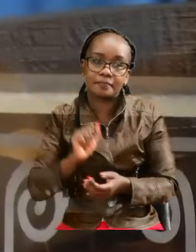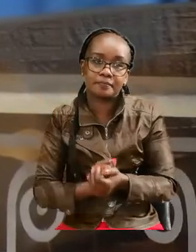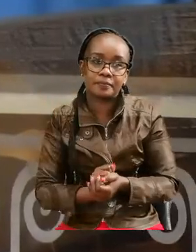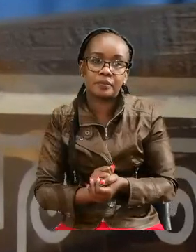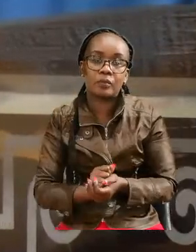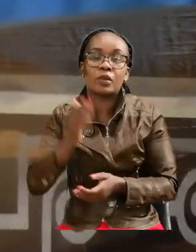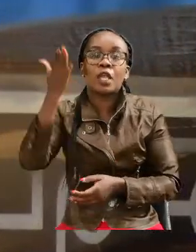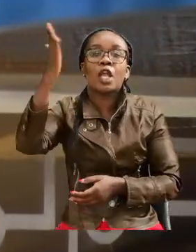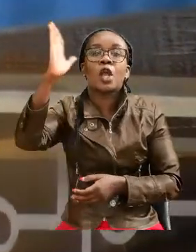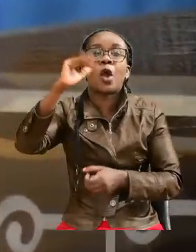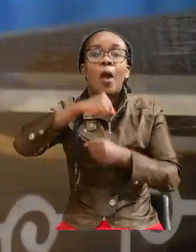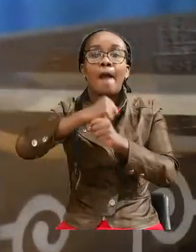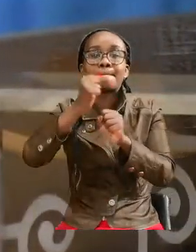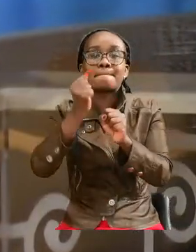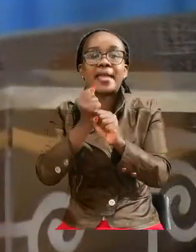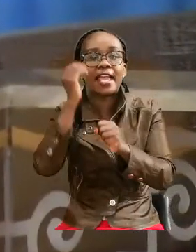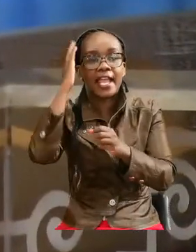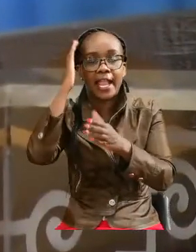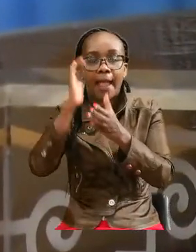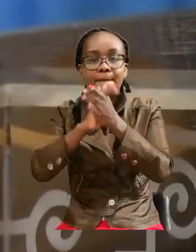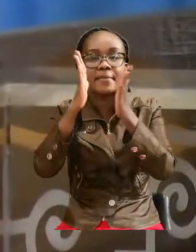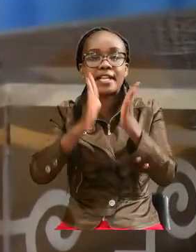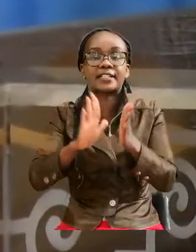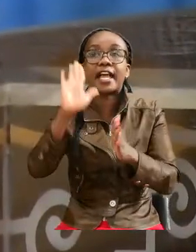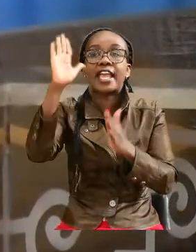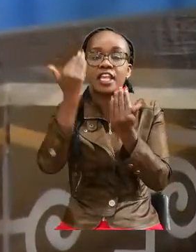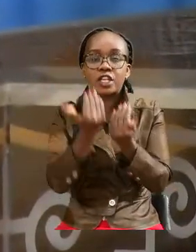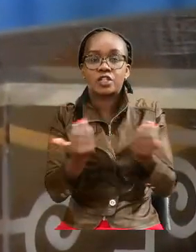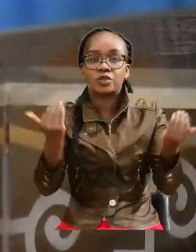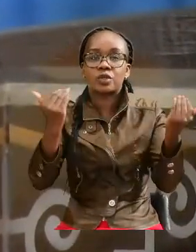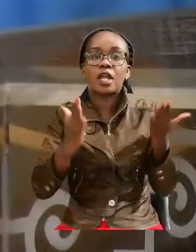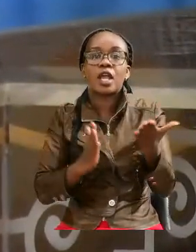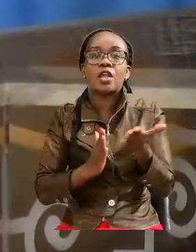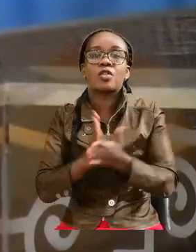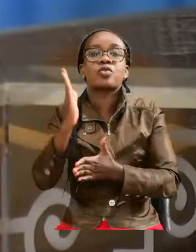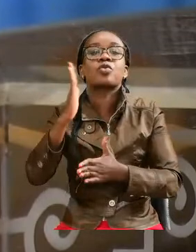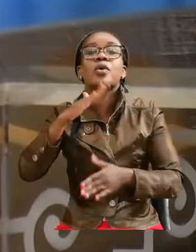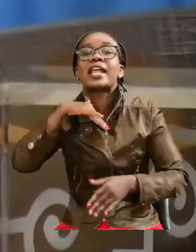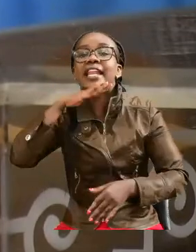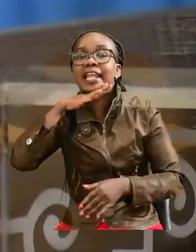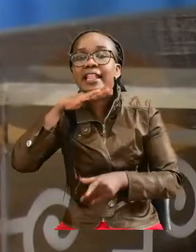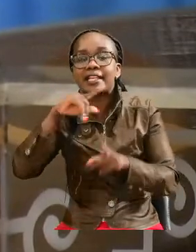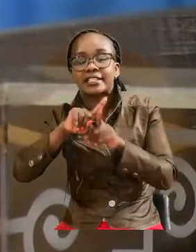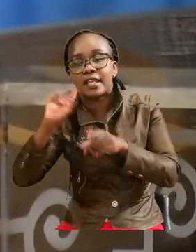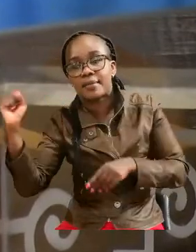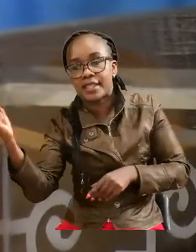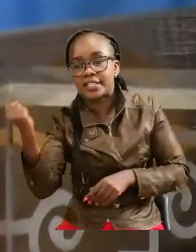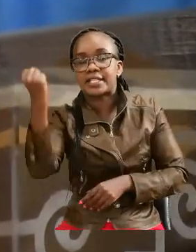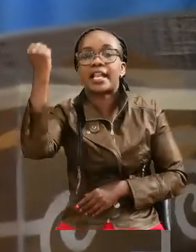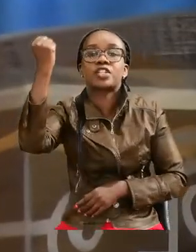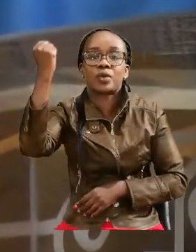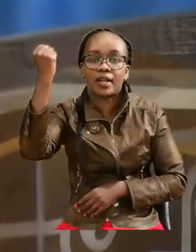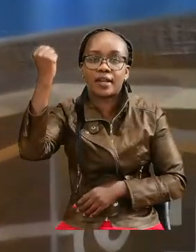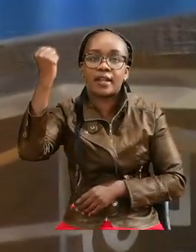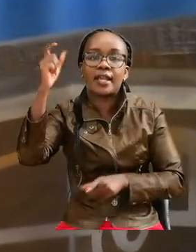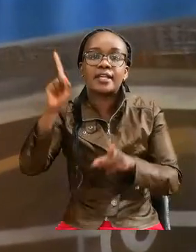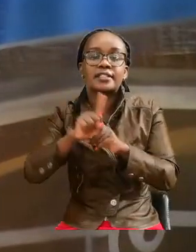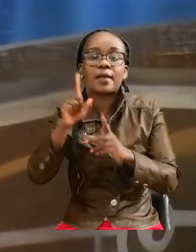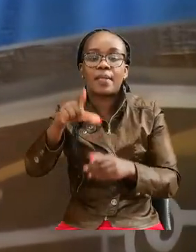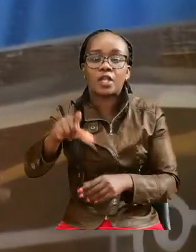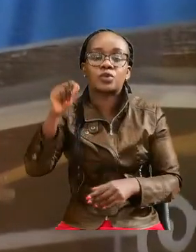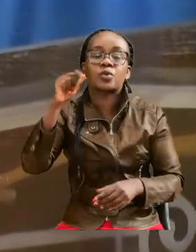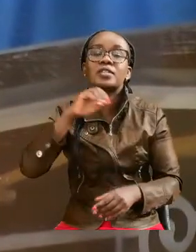God makes believers his children through the atoning death and resurrection of his one and only true